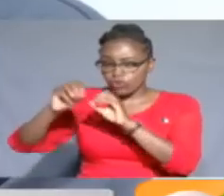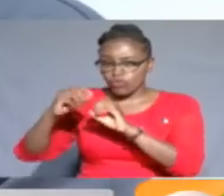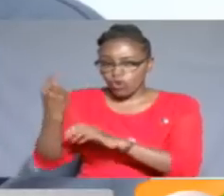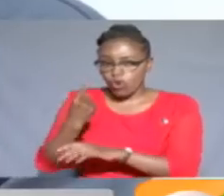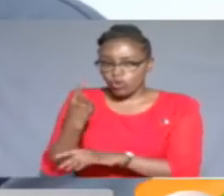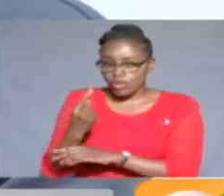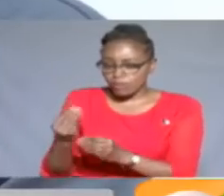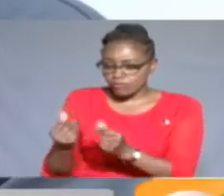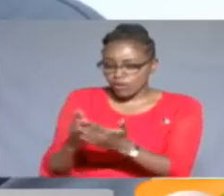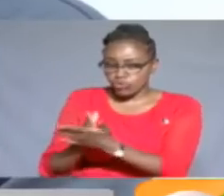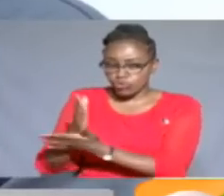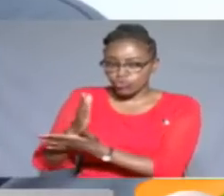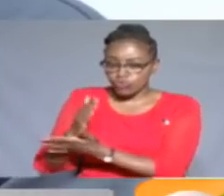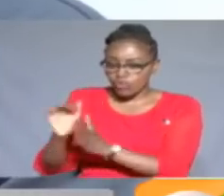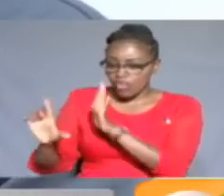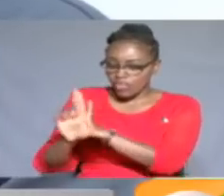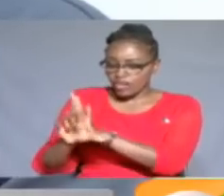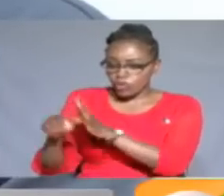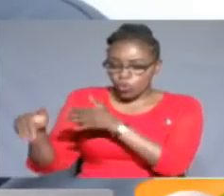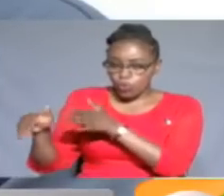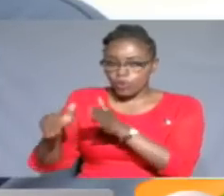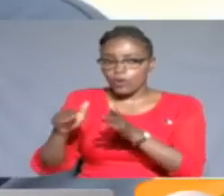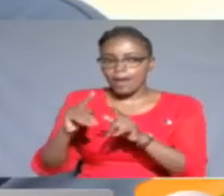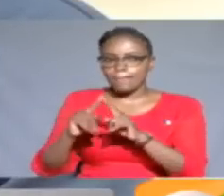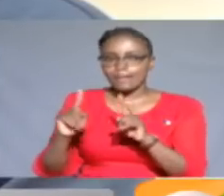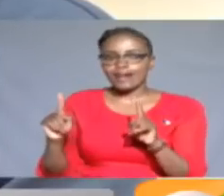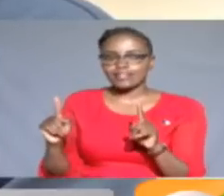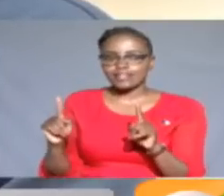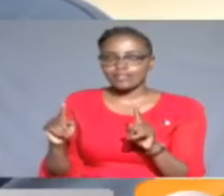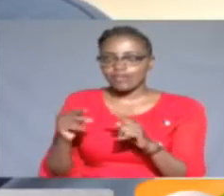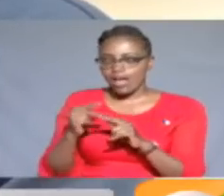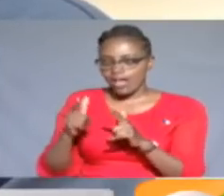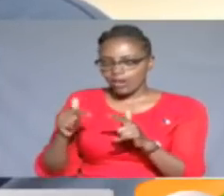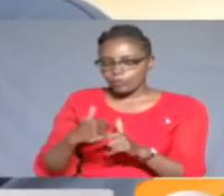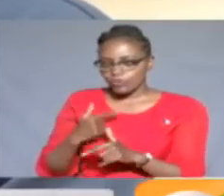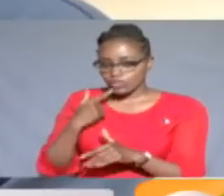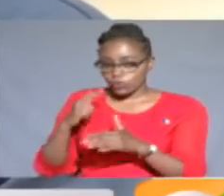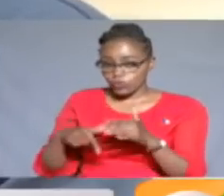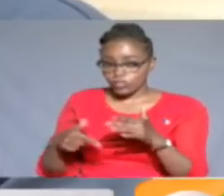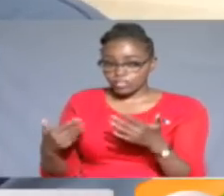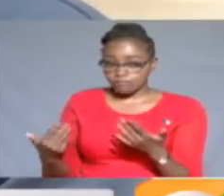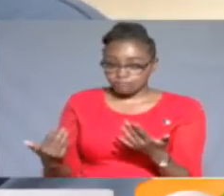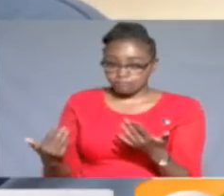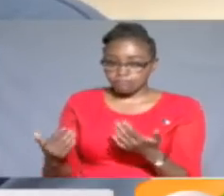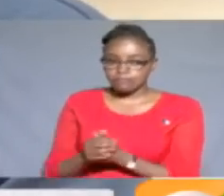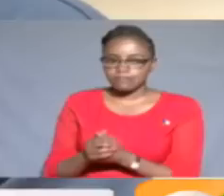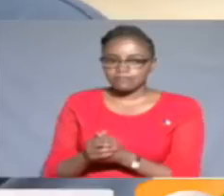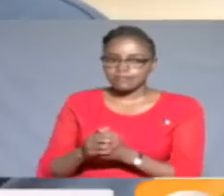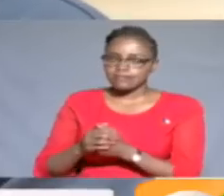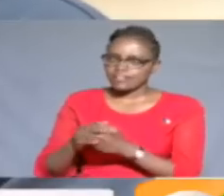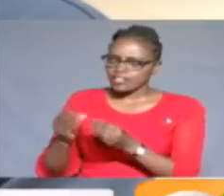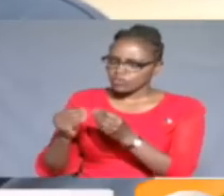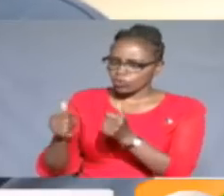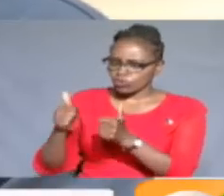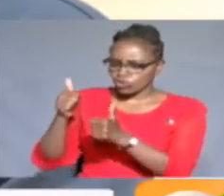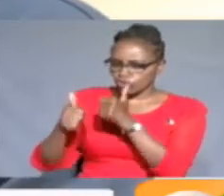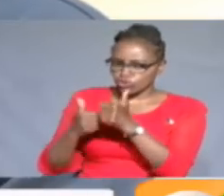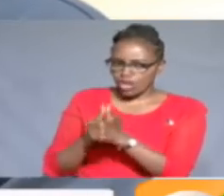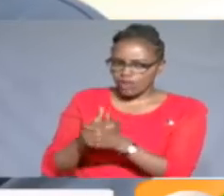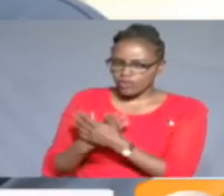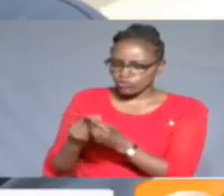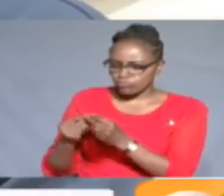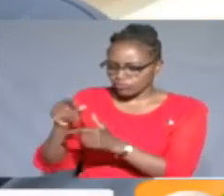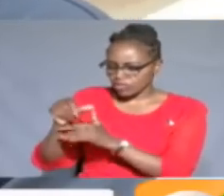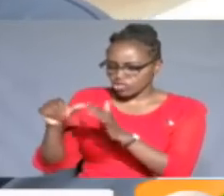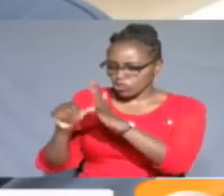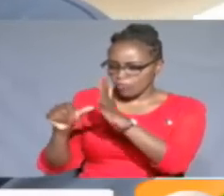be addressed through the legal mechanisms. Mm-hmm. But Hussein, allow me to say this. In terms of what is the solution to curbing this